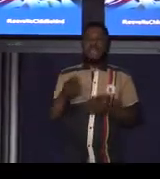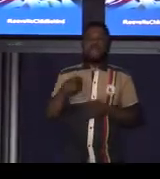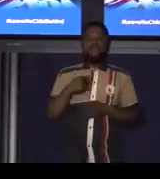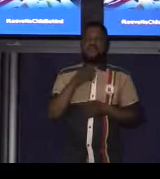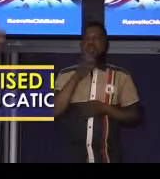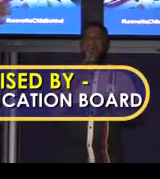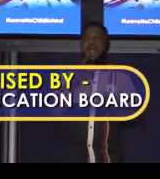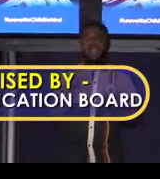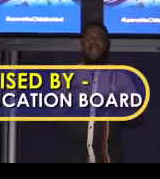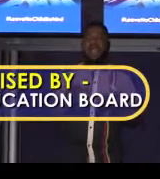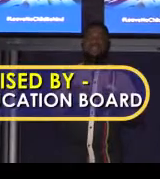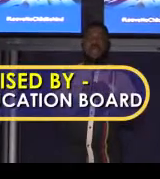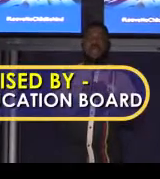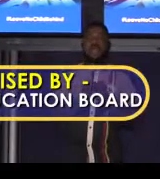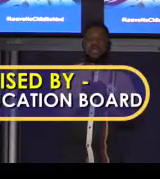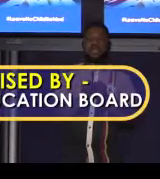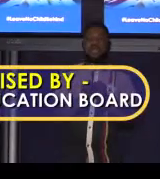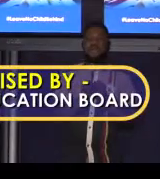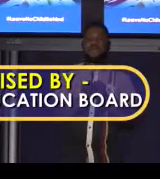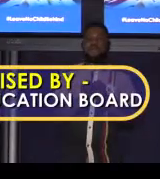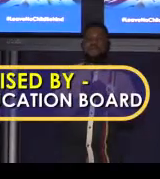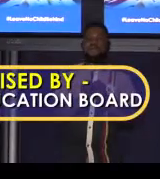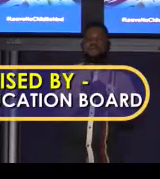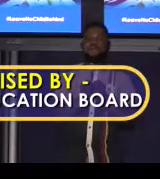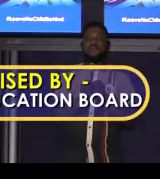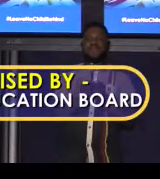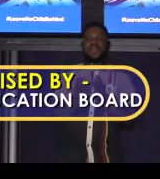here. We are here together.